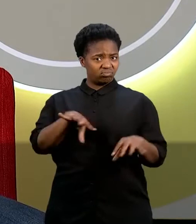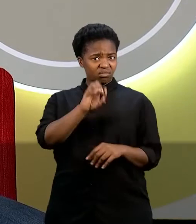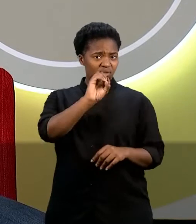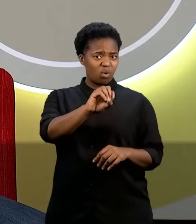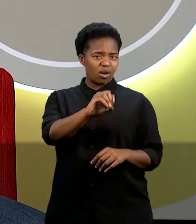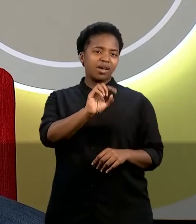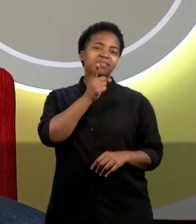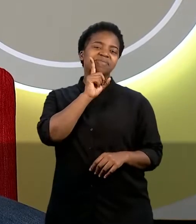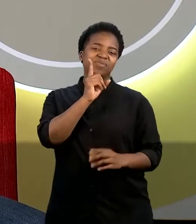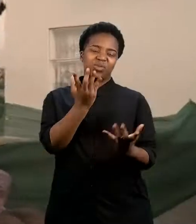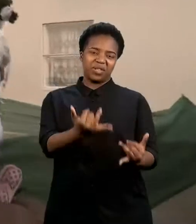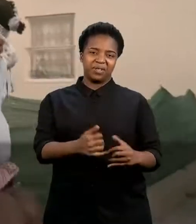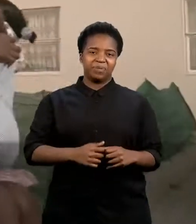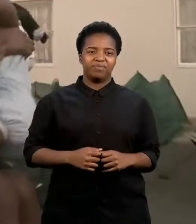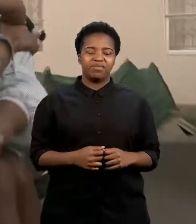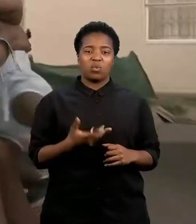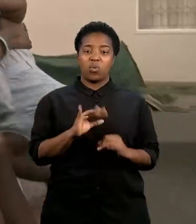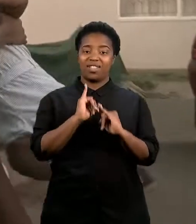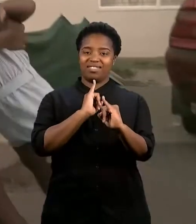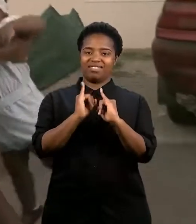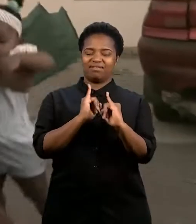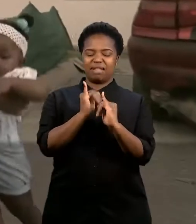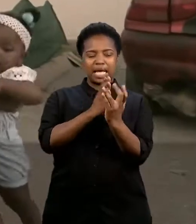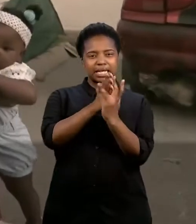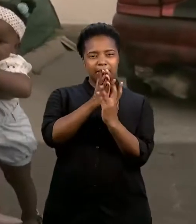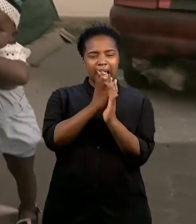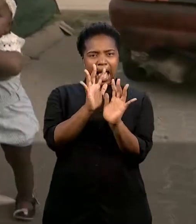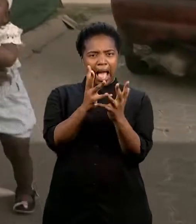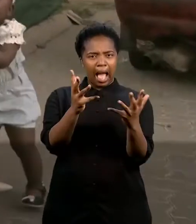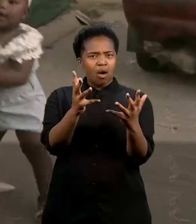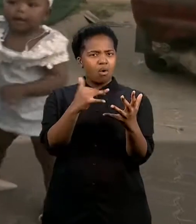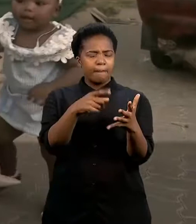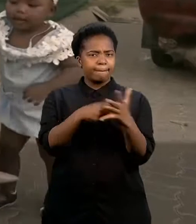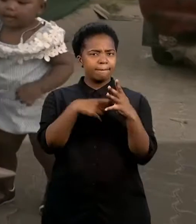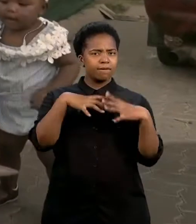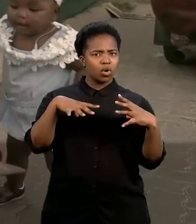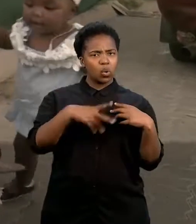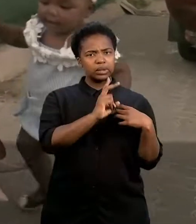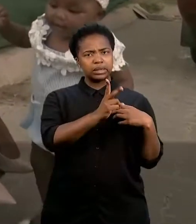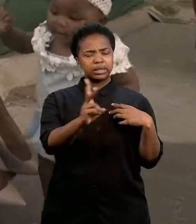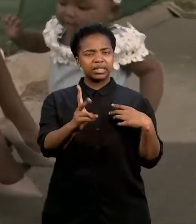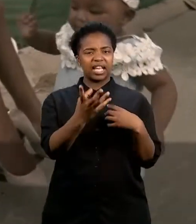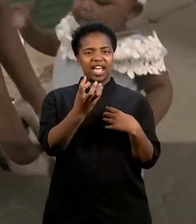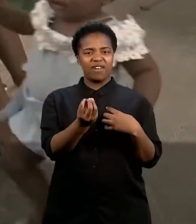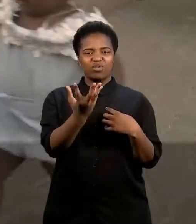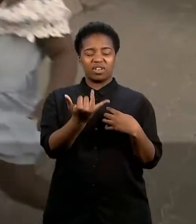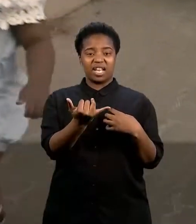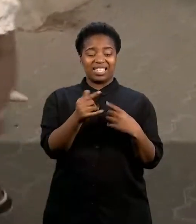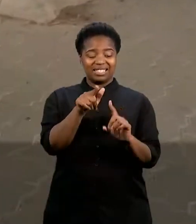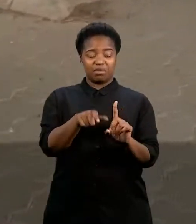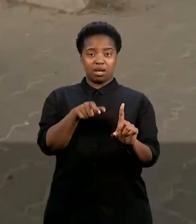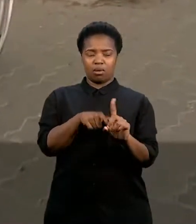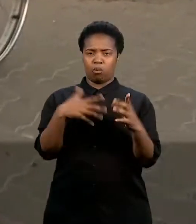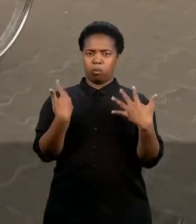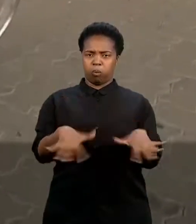ho fashion le moralo. Re tla bua ka accessibility mabenkeleng ha mmoho le boemedi mefuteng ya